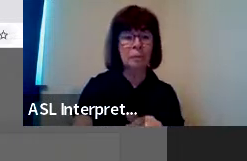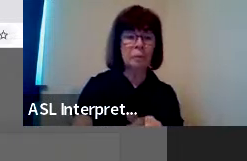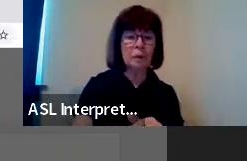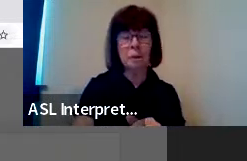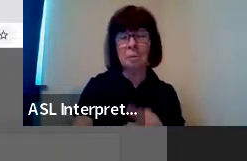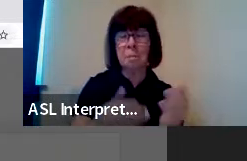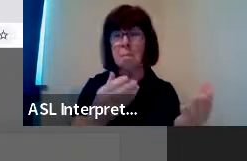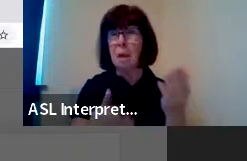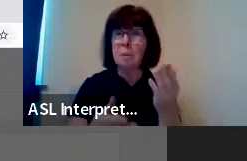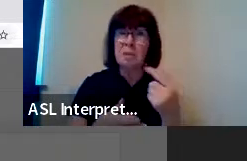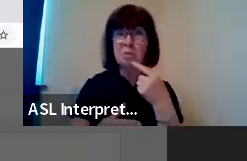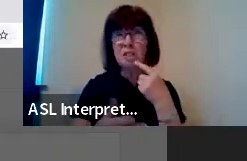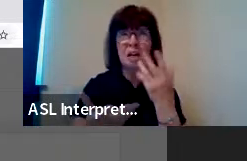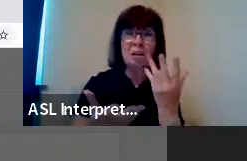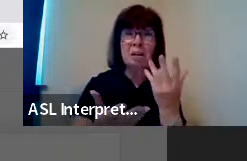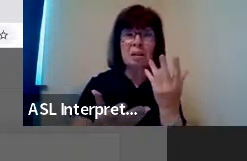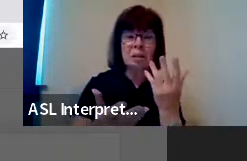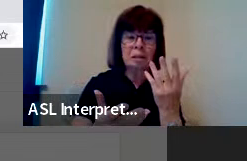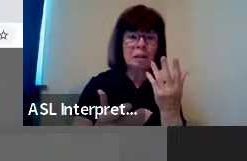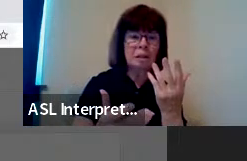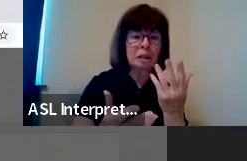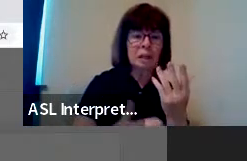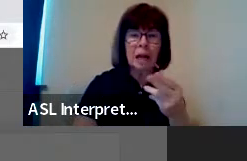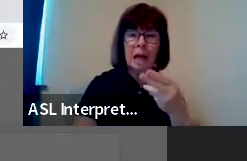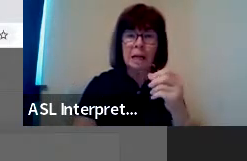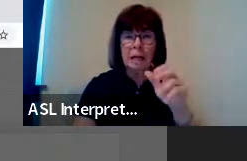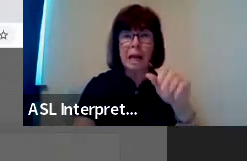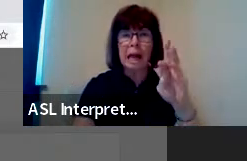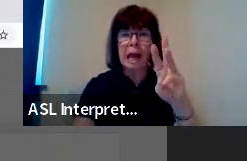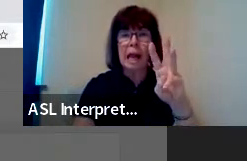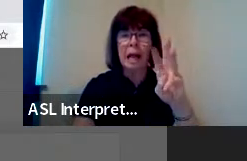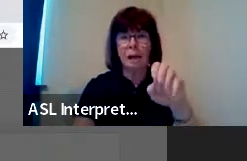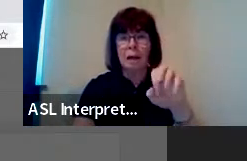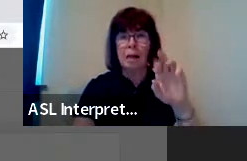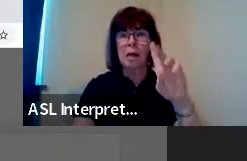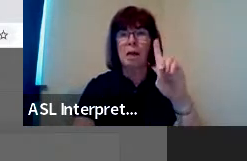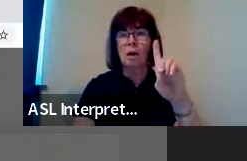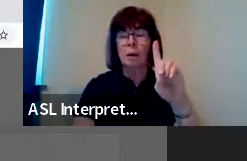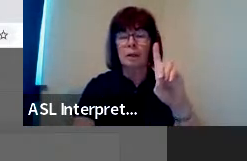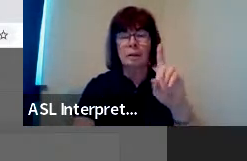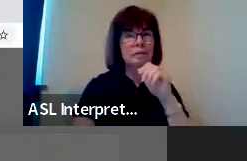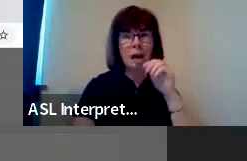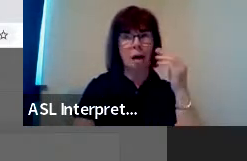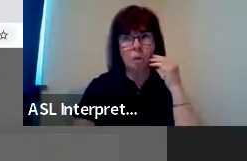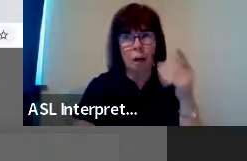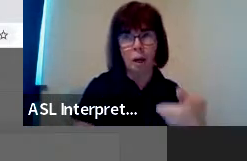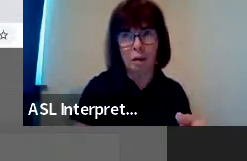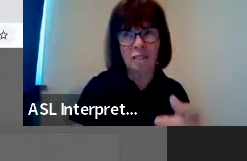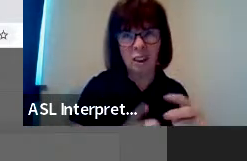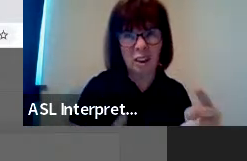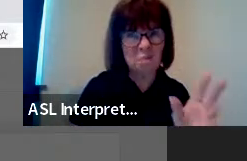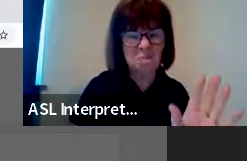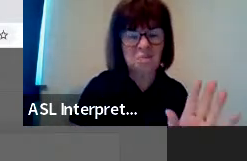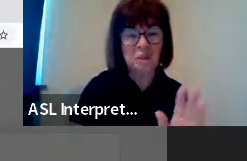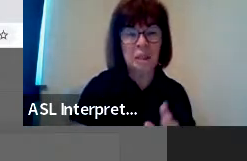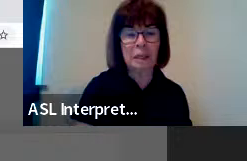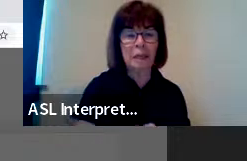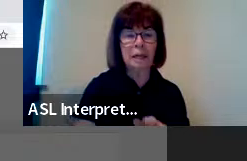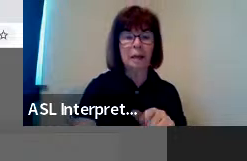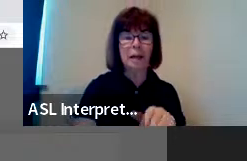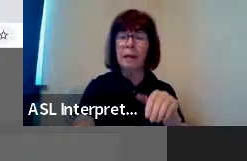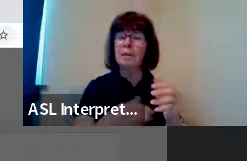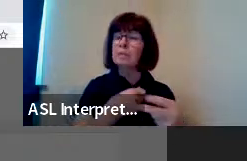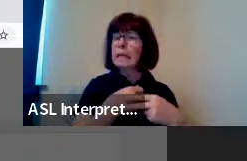you might say something like Hayward, not very aware. And you can click